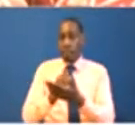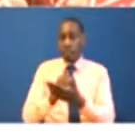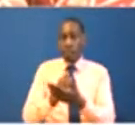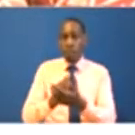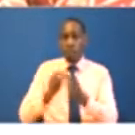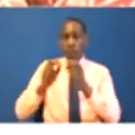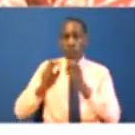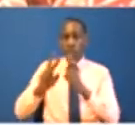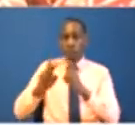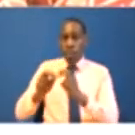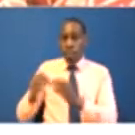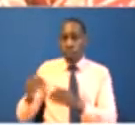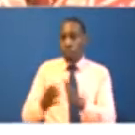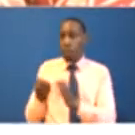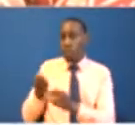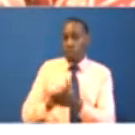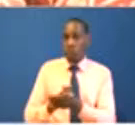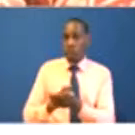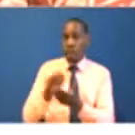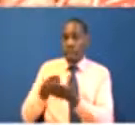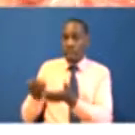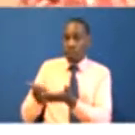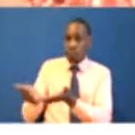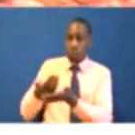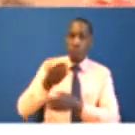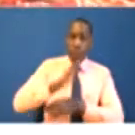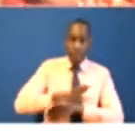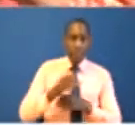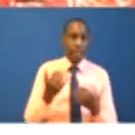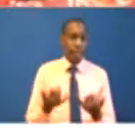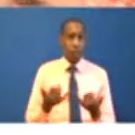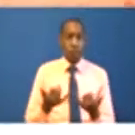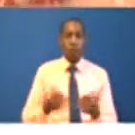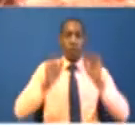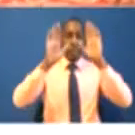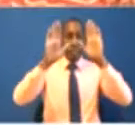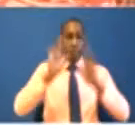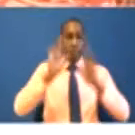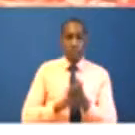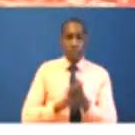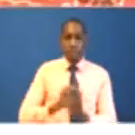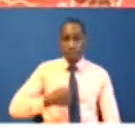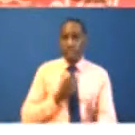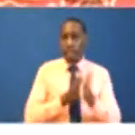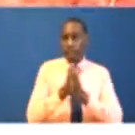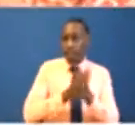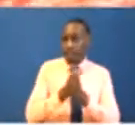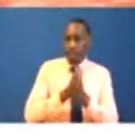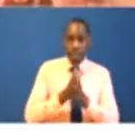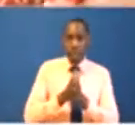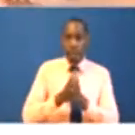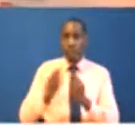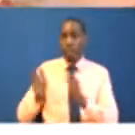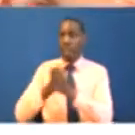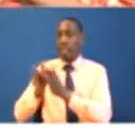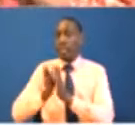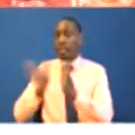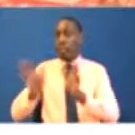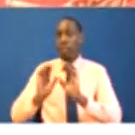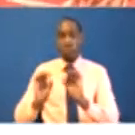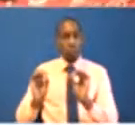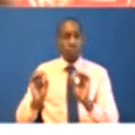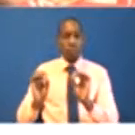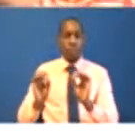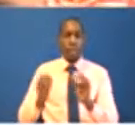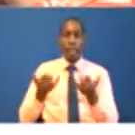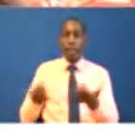slightest opportunity to actually make their money back so it's it's more now about self not the interest of the public at